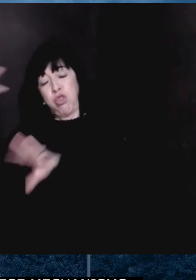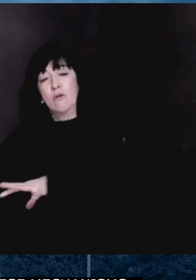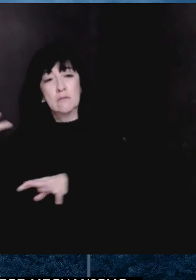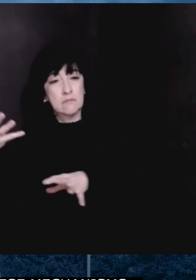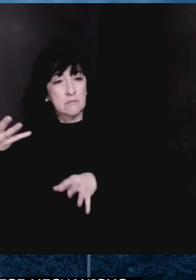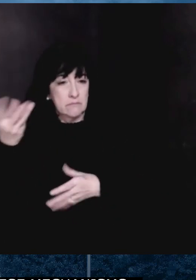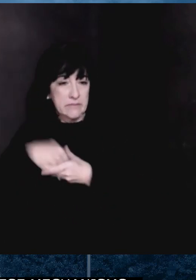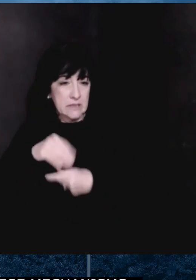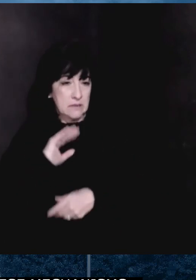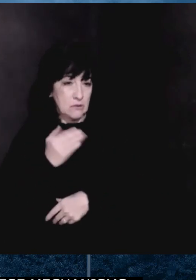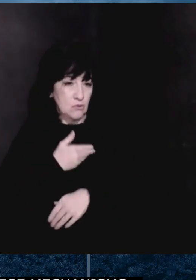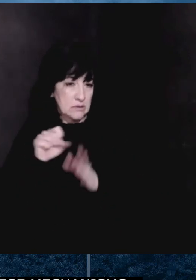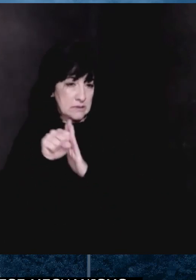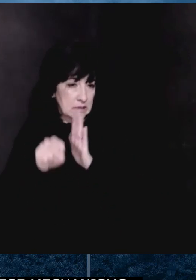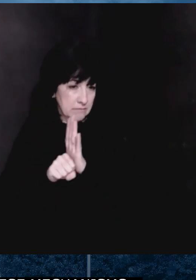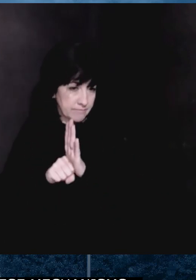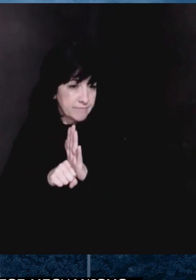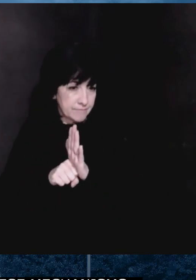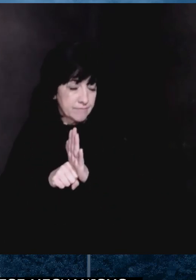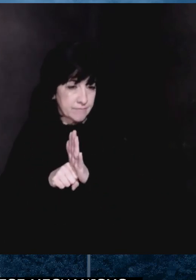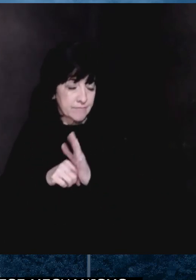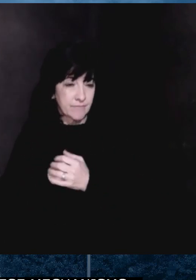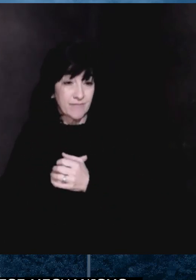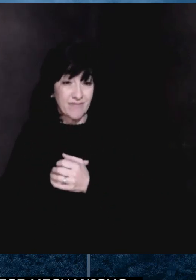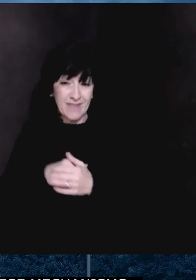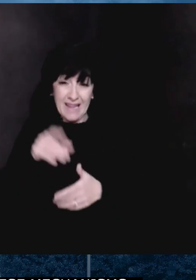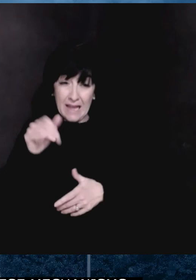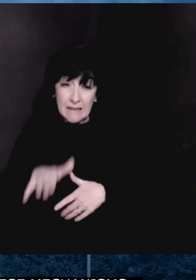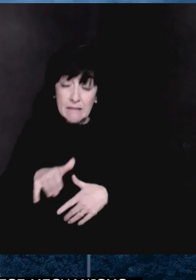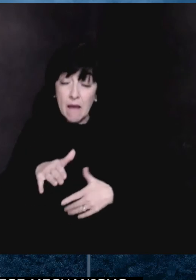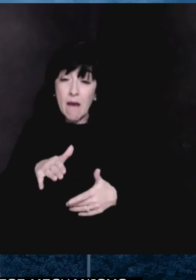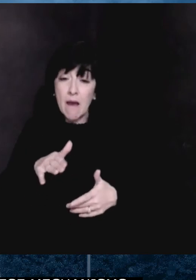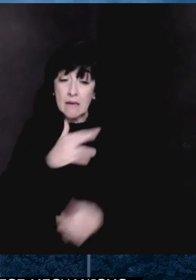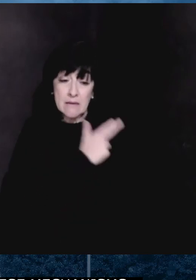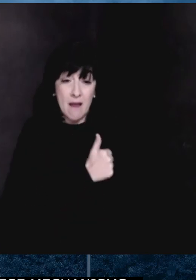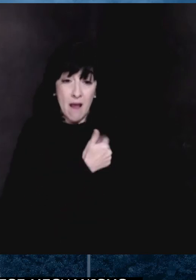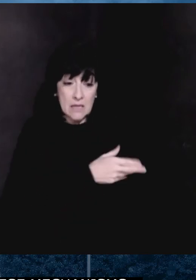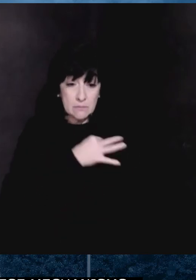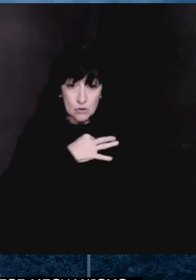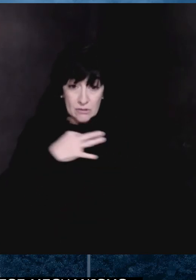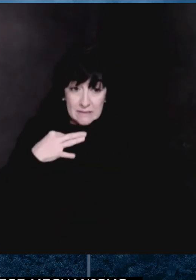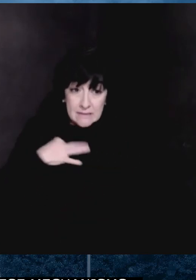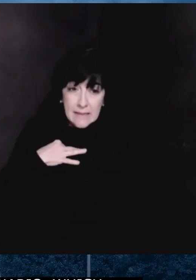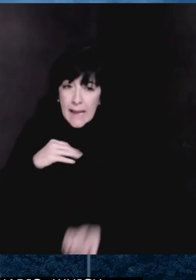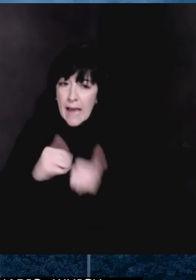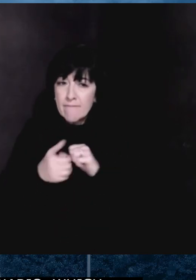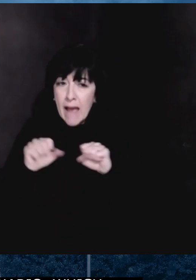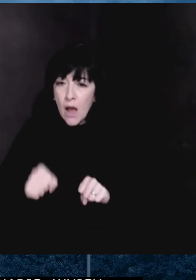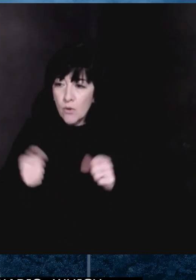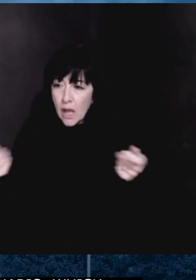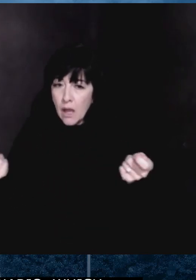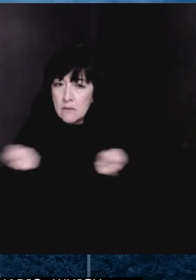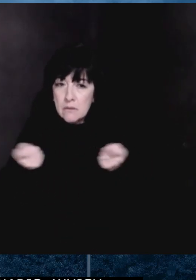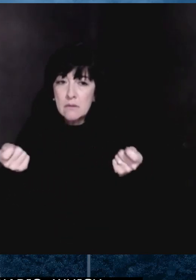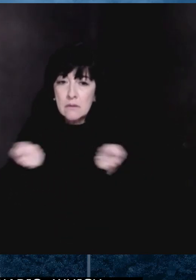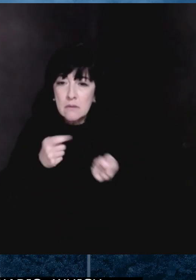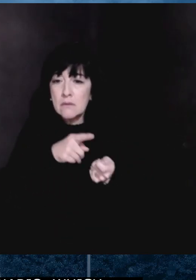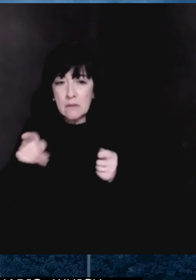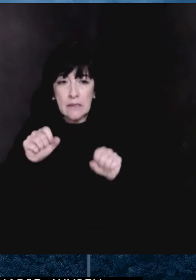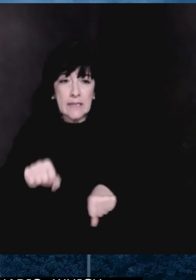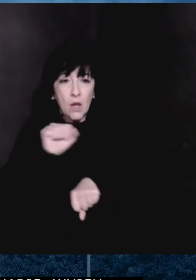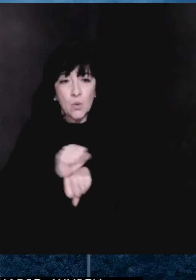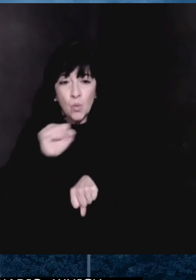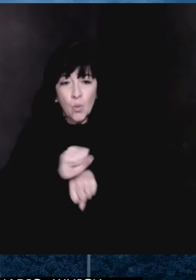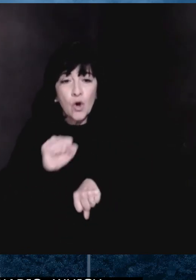probably to serve and provide treatment for COVID-19 patients that